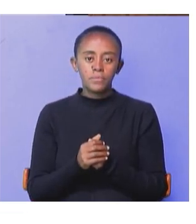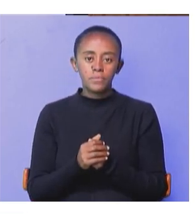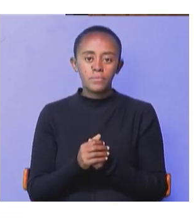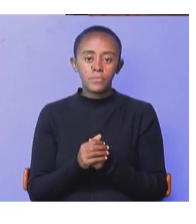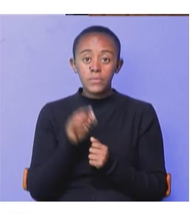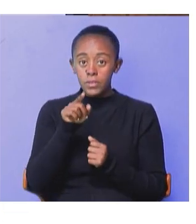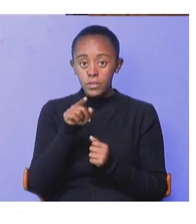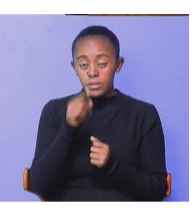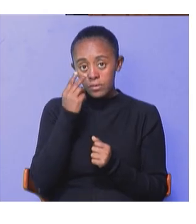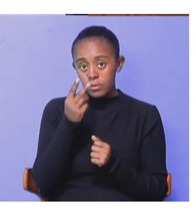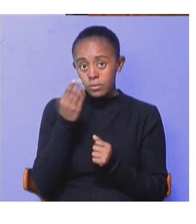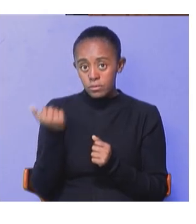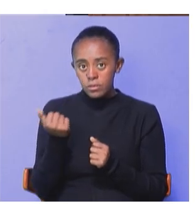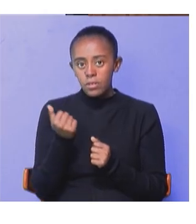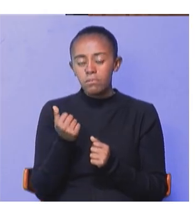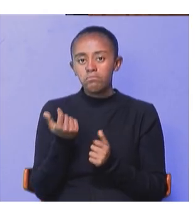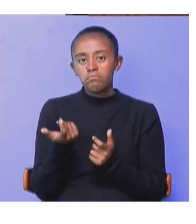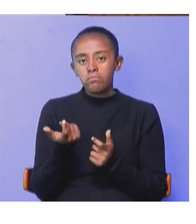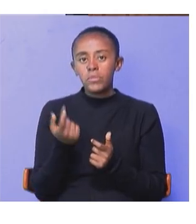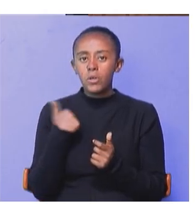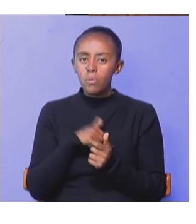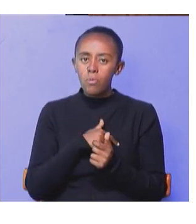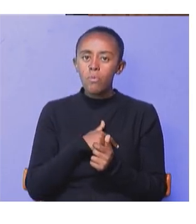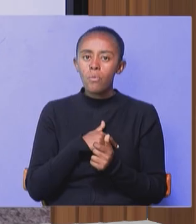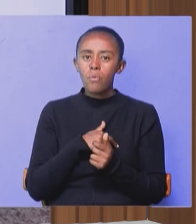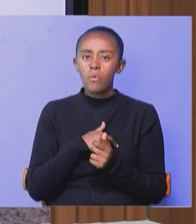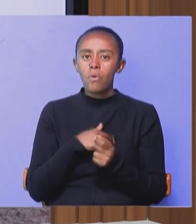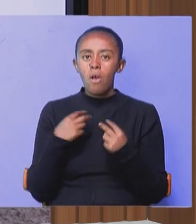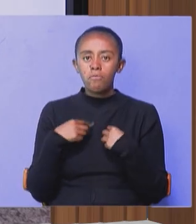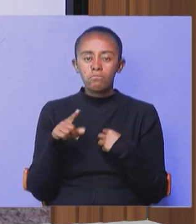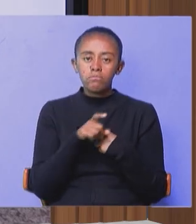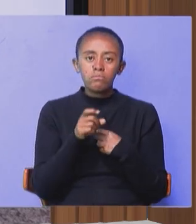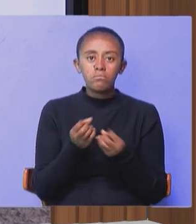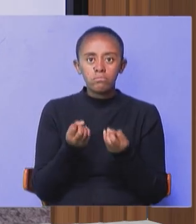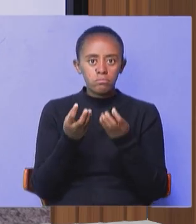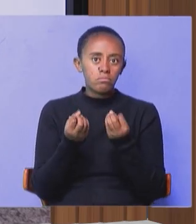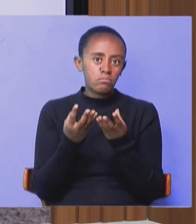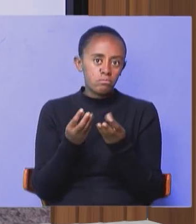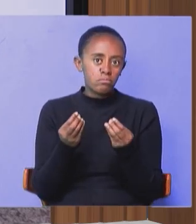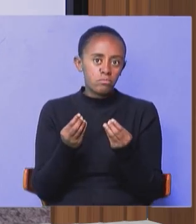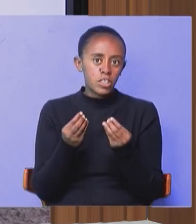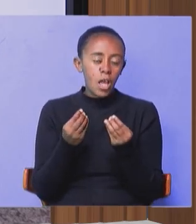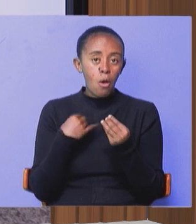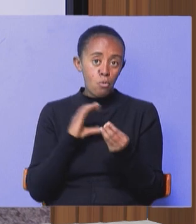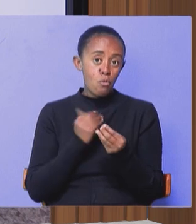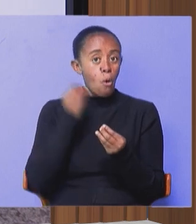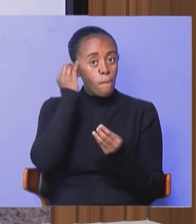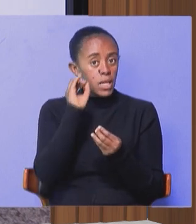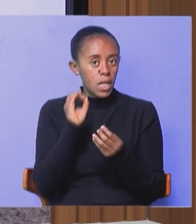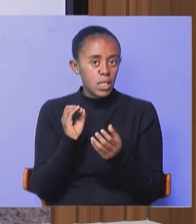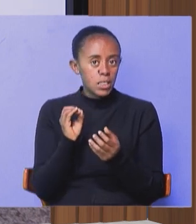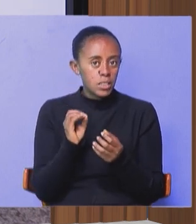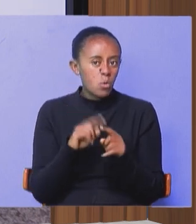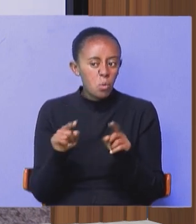If you have seen, so far we have been giving our opinion, not agreeing